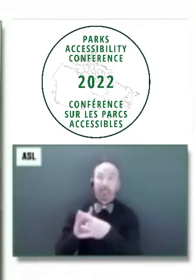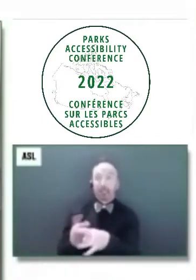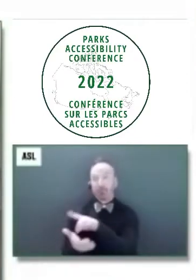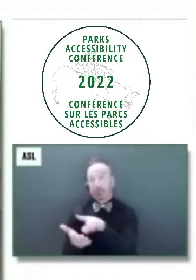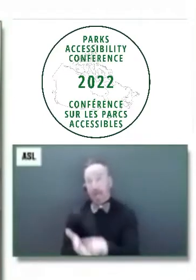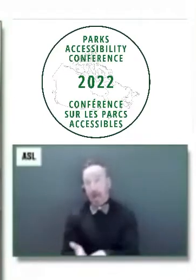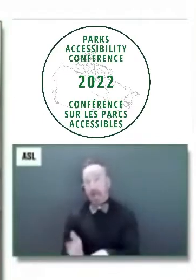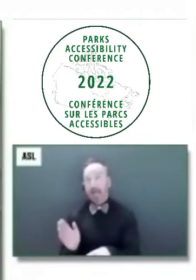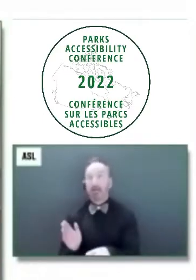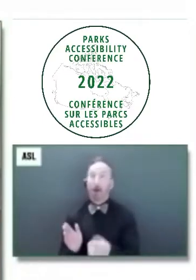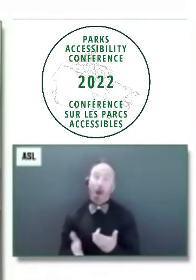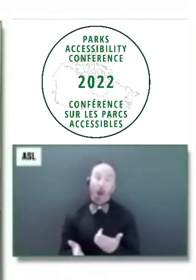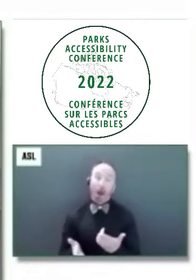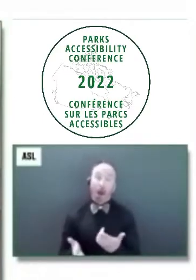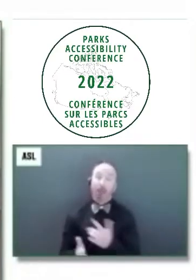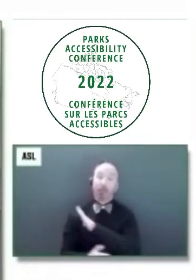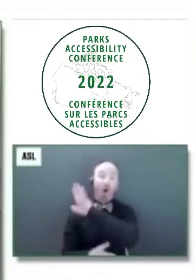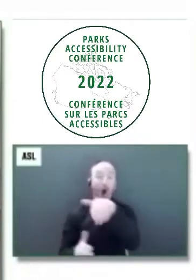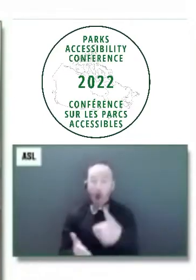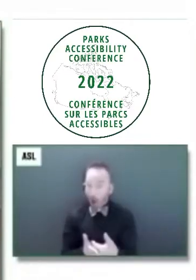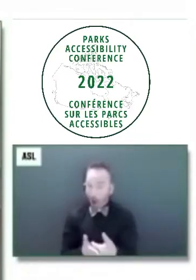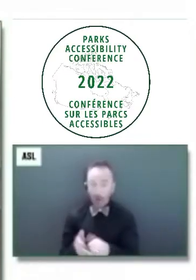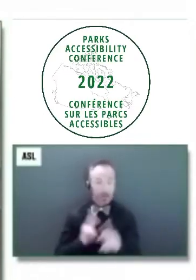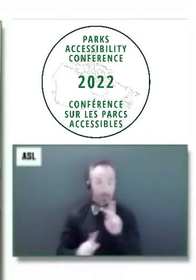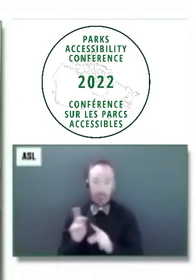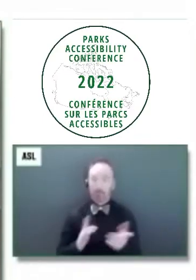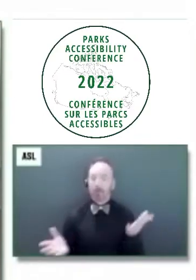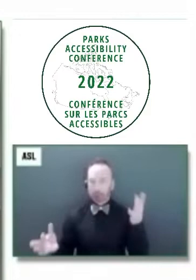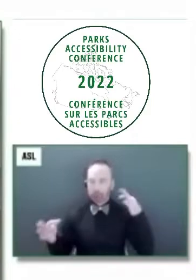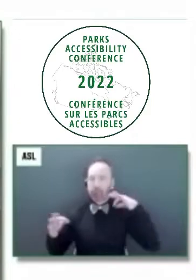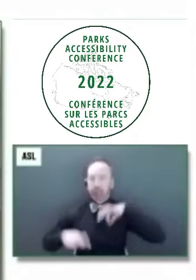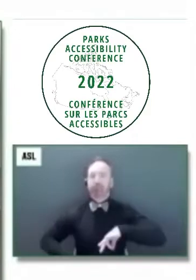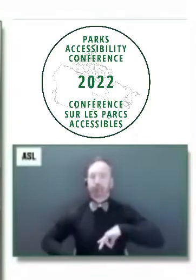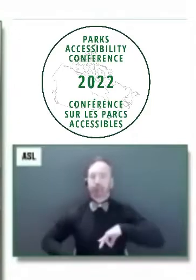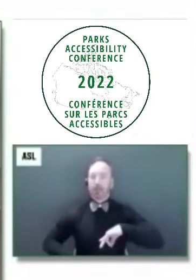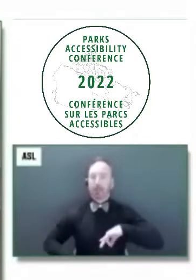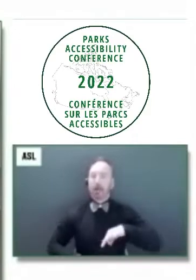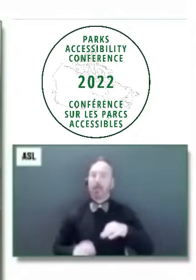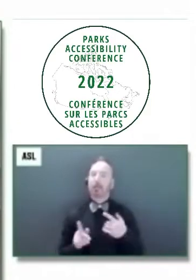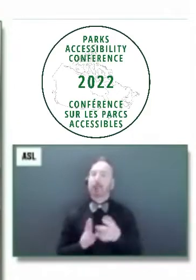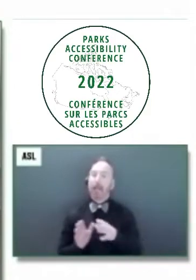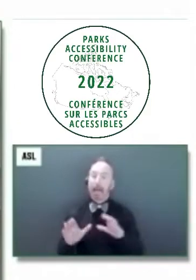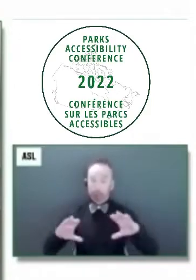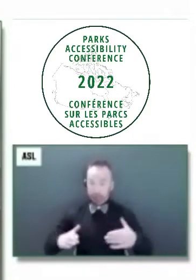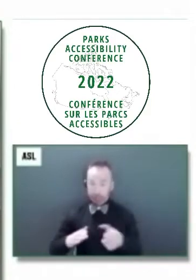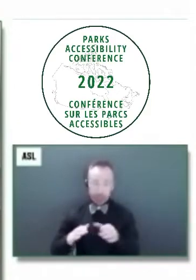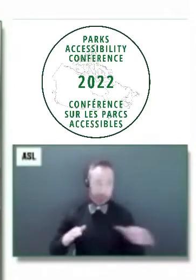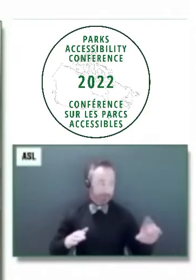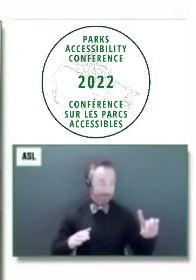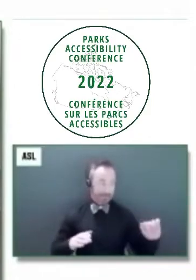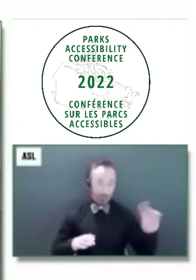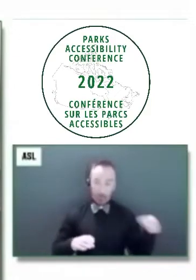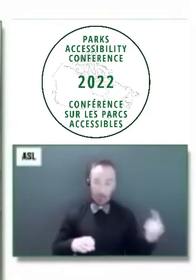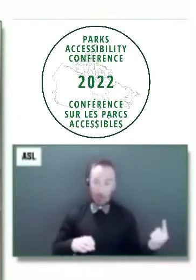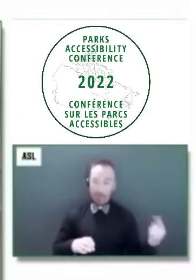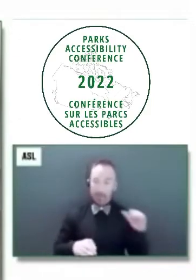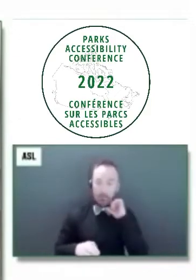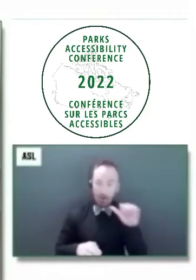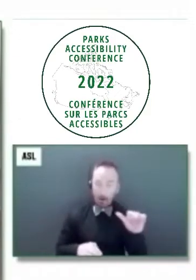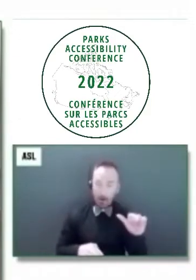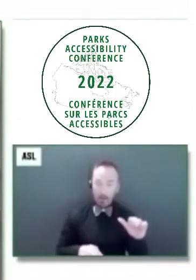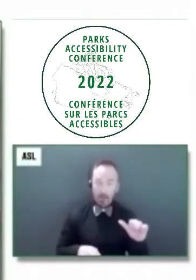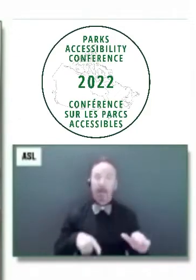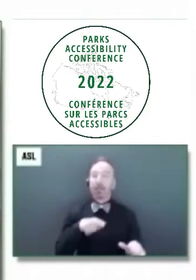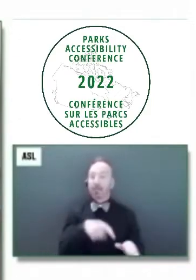all persons, not just for persons who live with disabilities. By contrast, the reactive accessibility by response approach invites